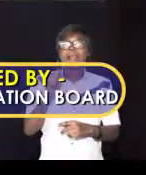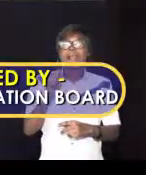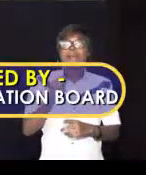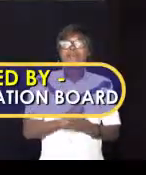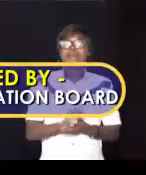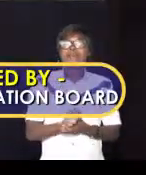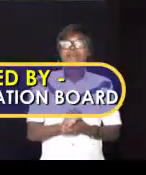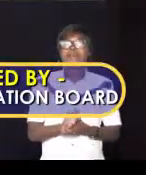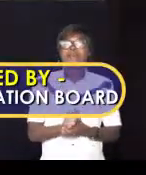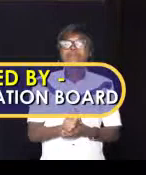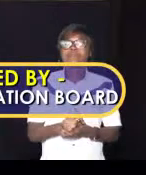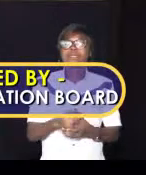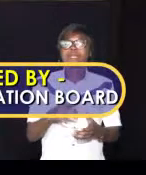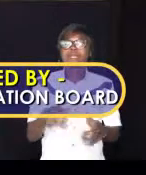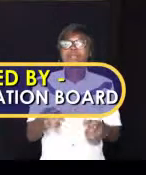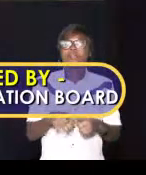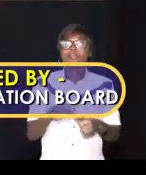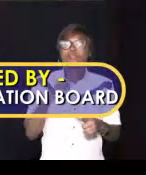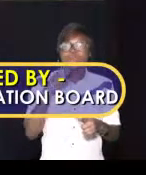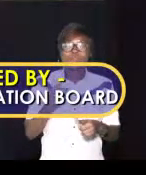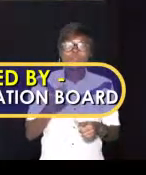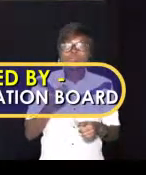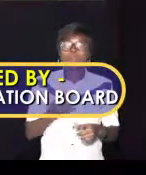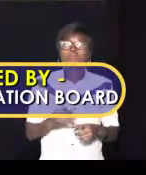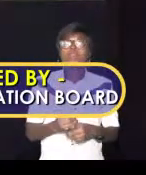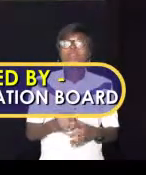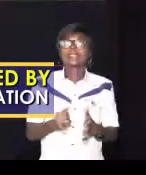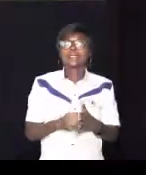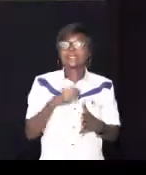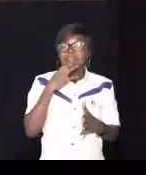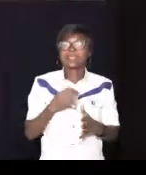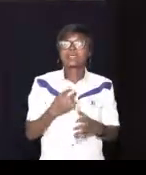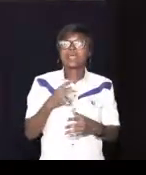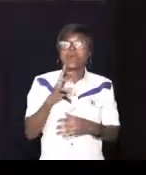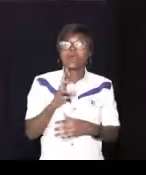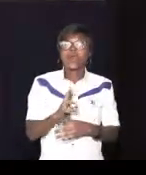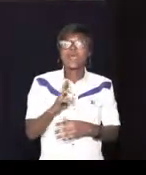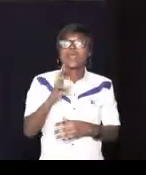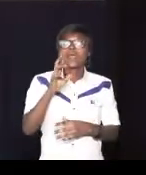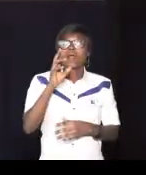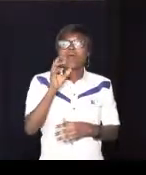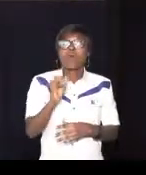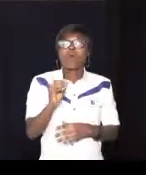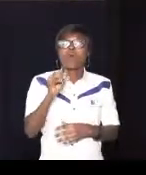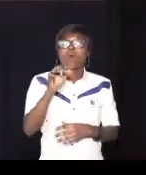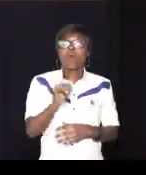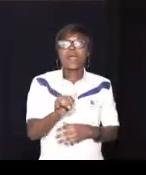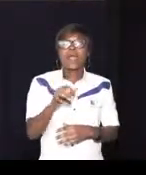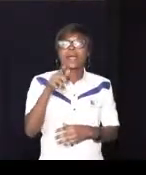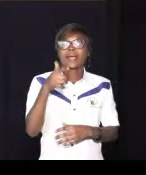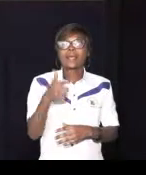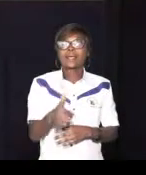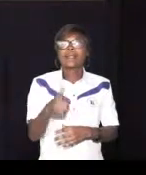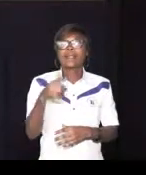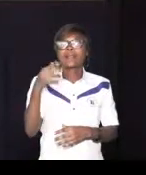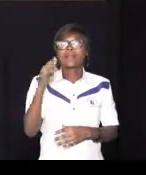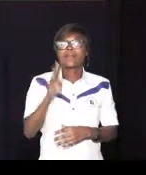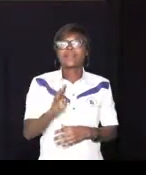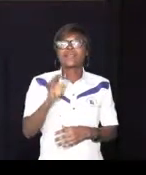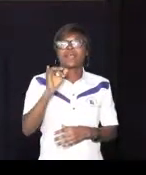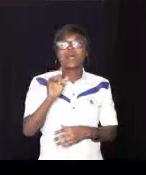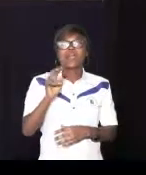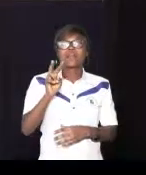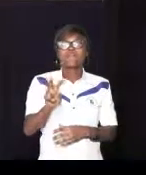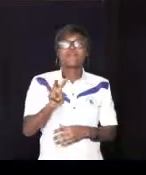of these is being used here. Roy G. Biv, that is red, orange, yellow, green, blue,